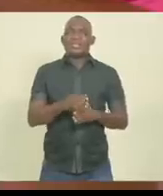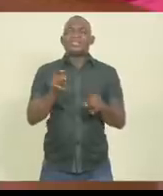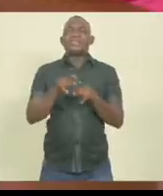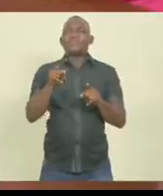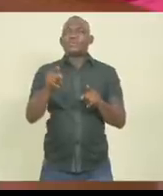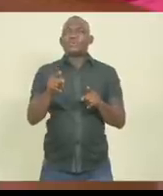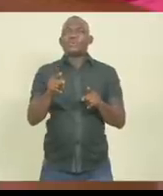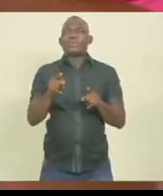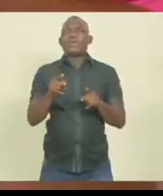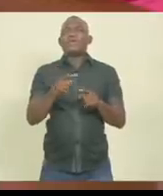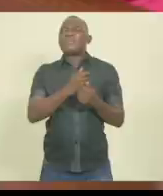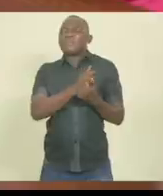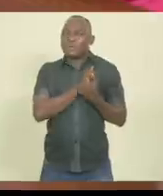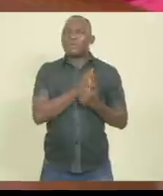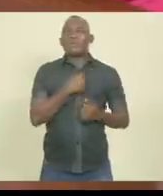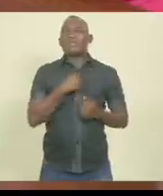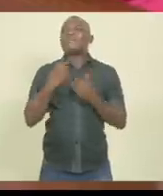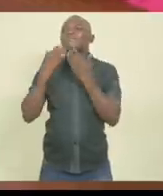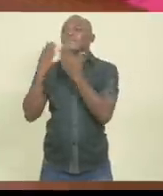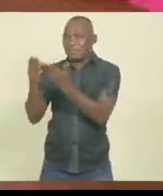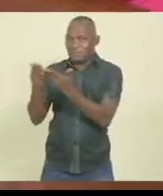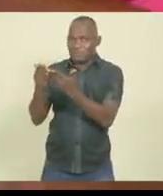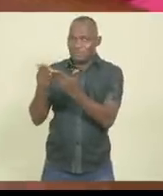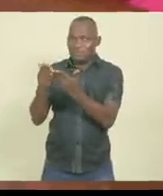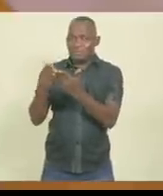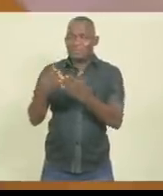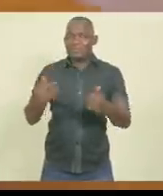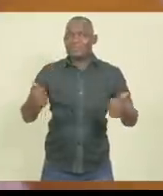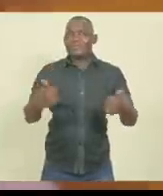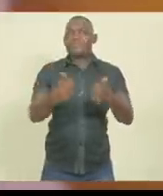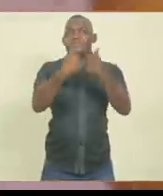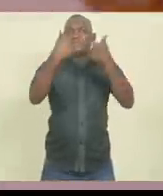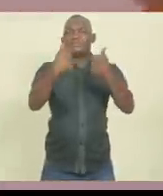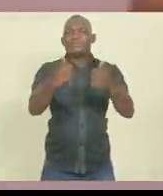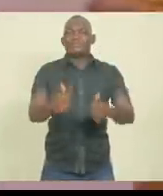simply a gift to me. Thank you, Aditha.